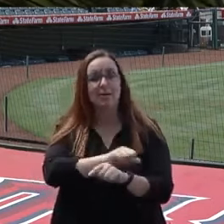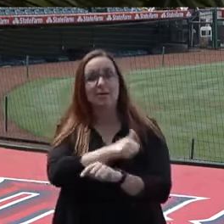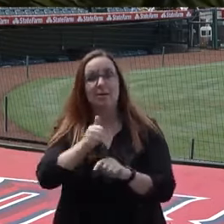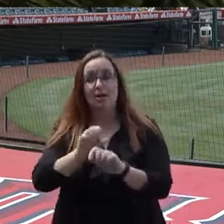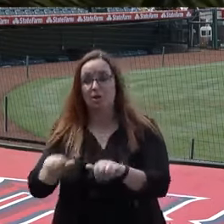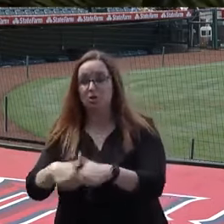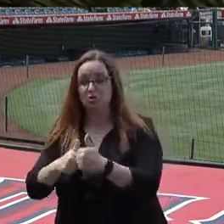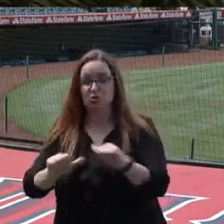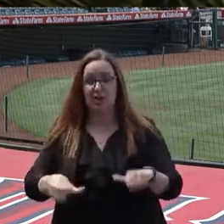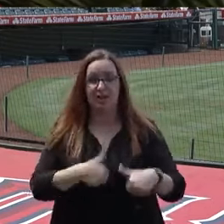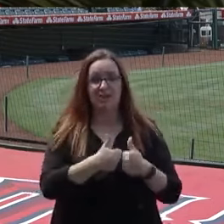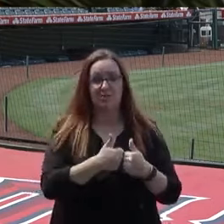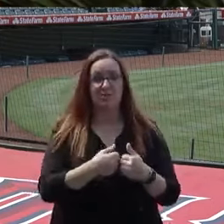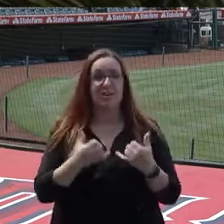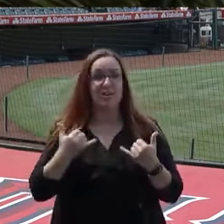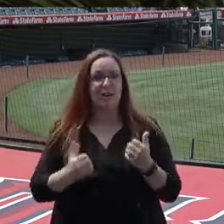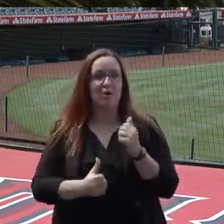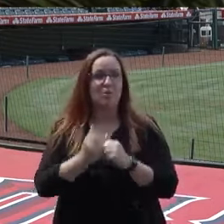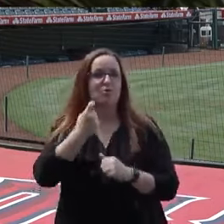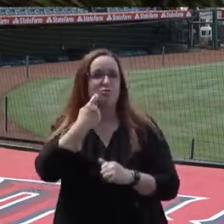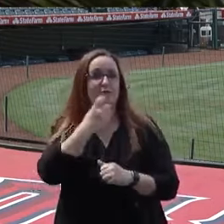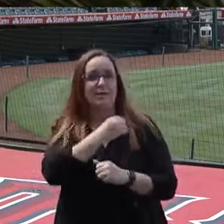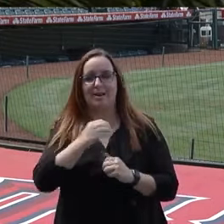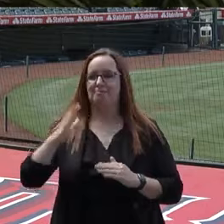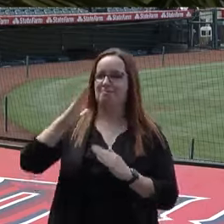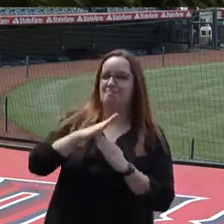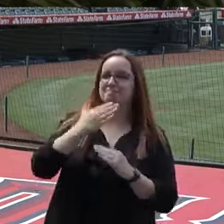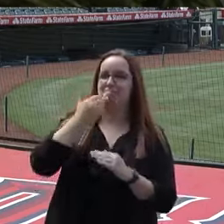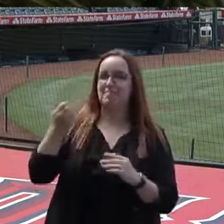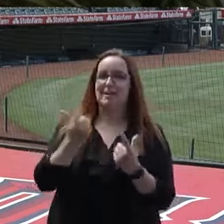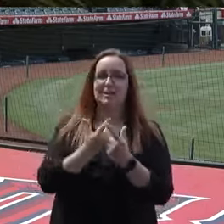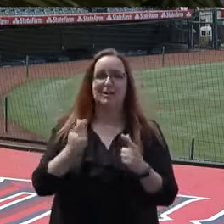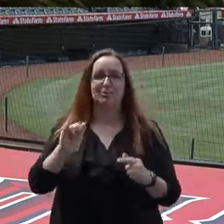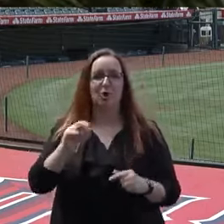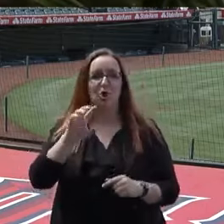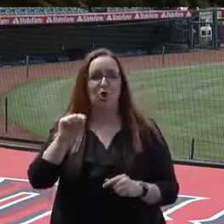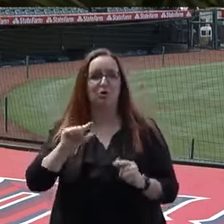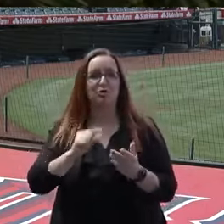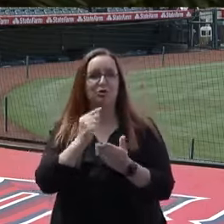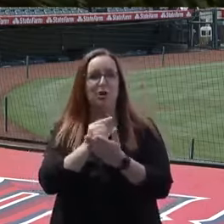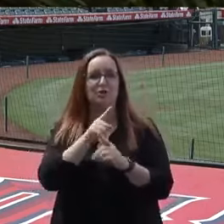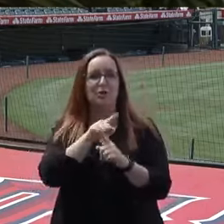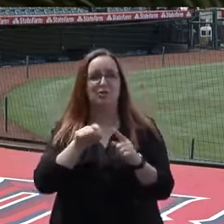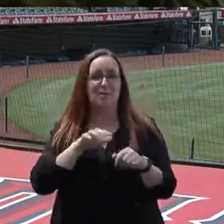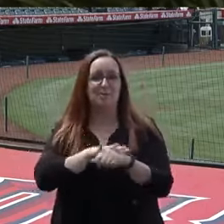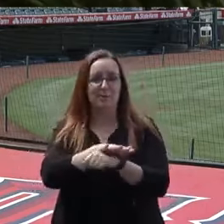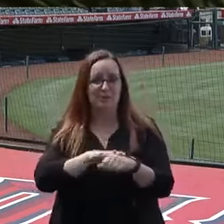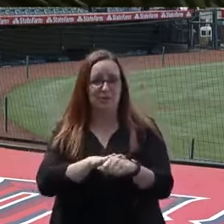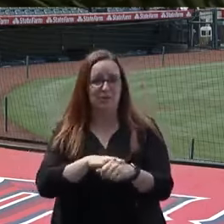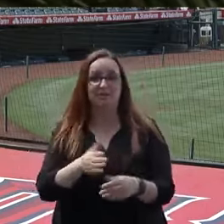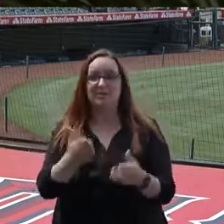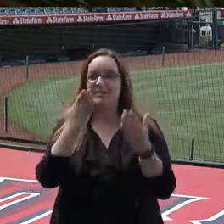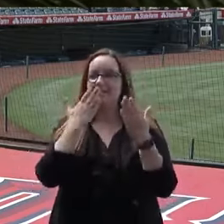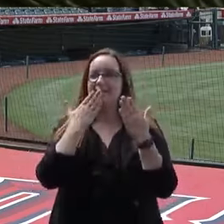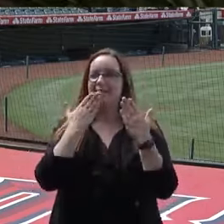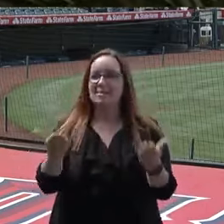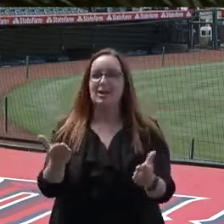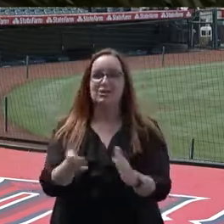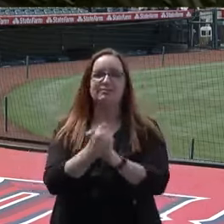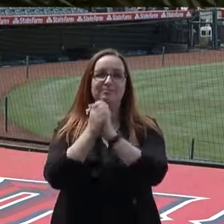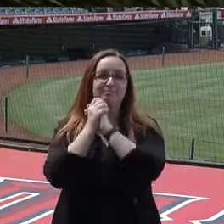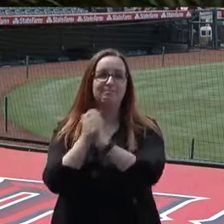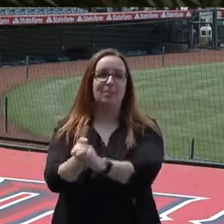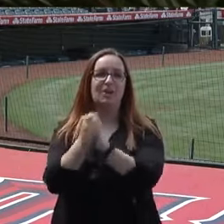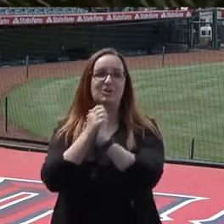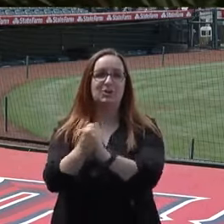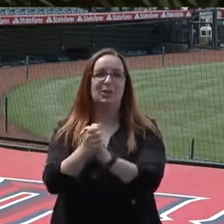are now the latest and the greatest liberal arts graduates from the beach. Thank you. Congratulations.